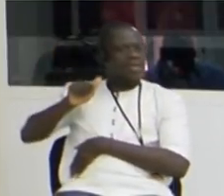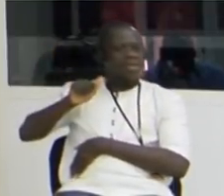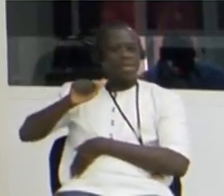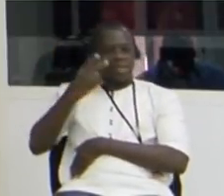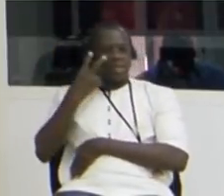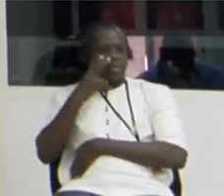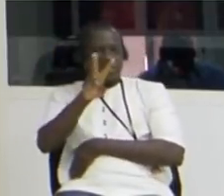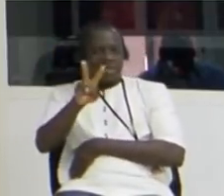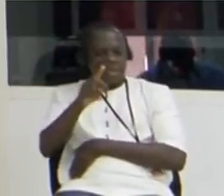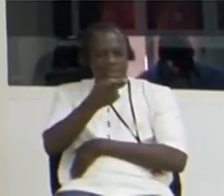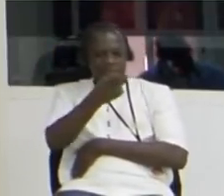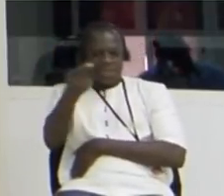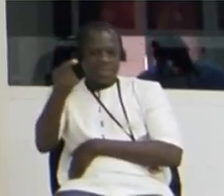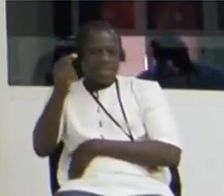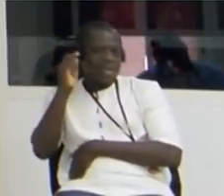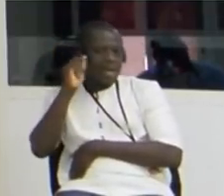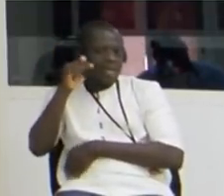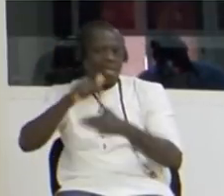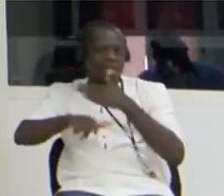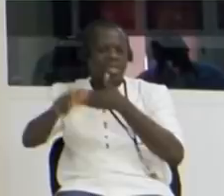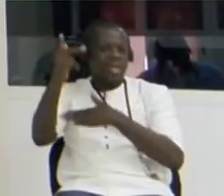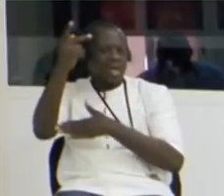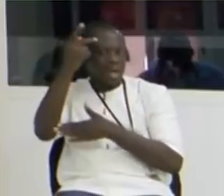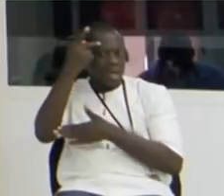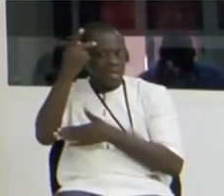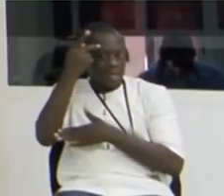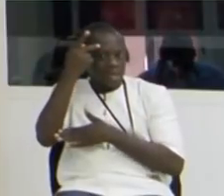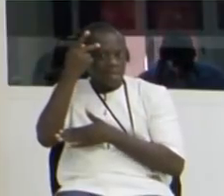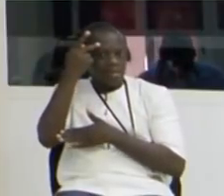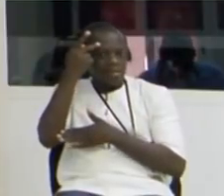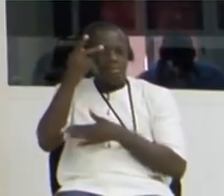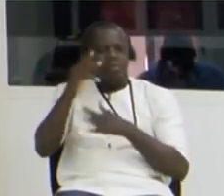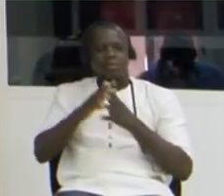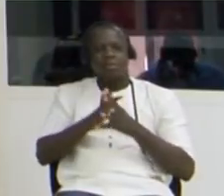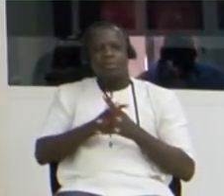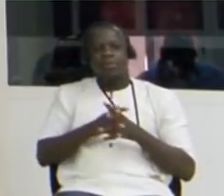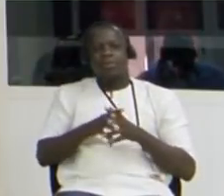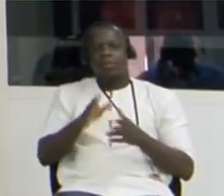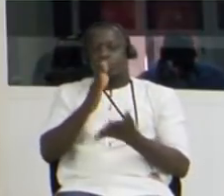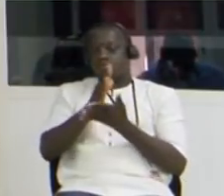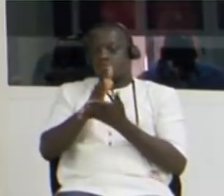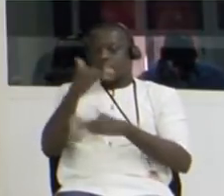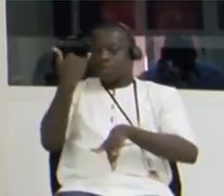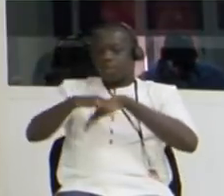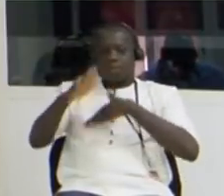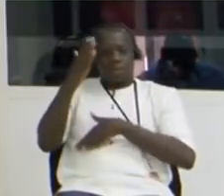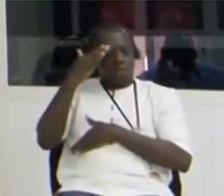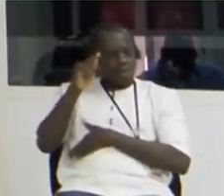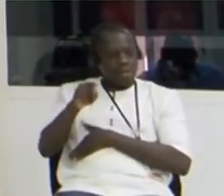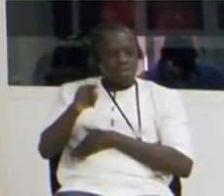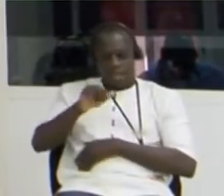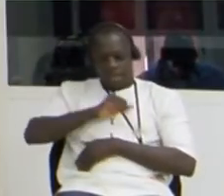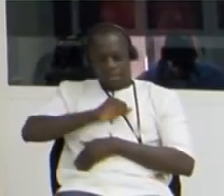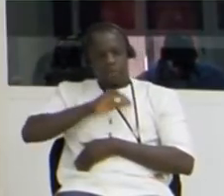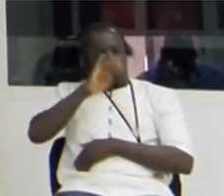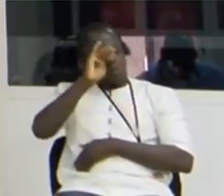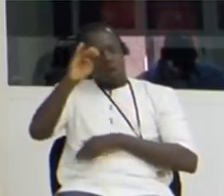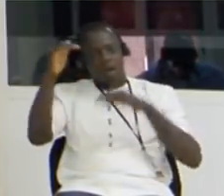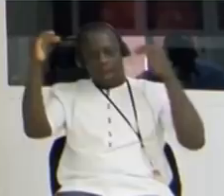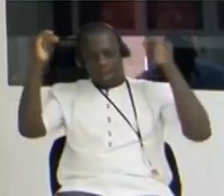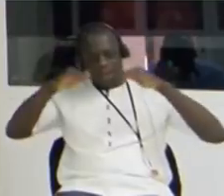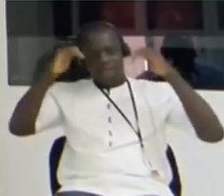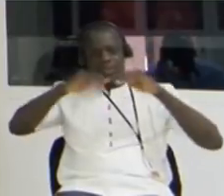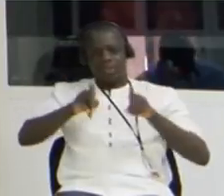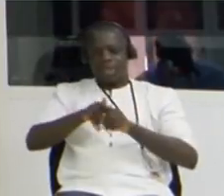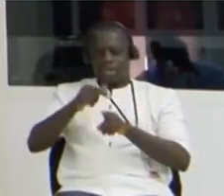this particular girl in Kanilai. But that was not what we knew of. So I called them for a meeting, and I